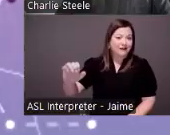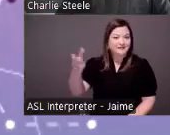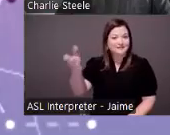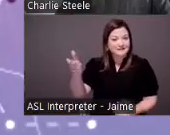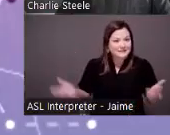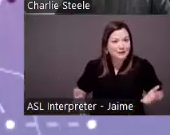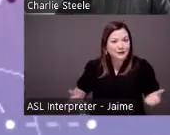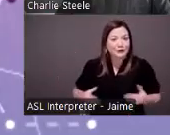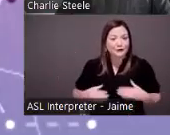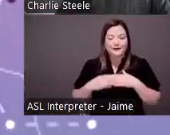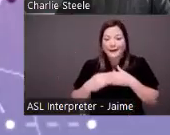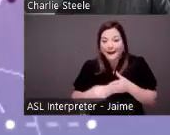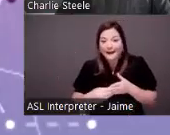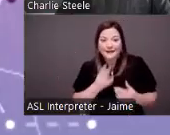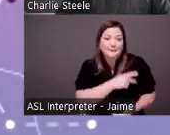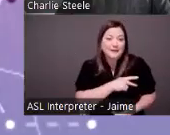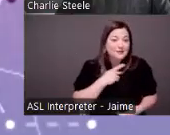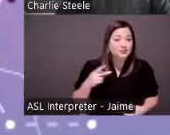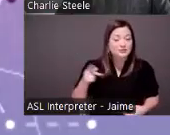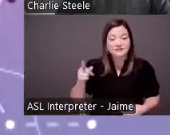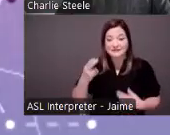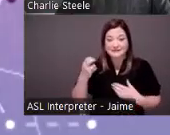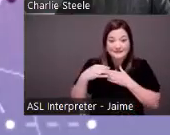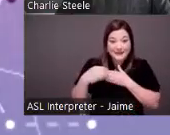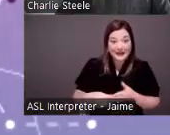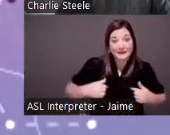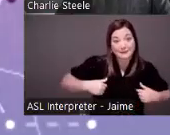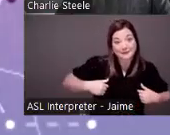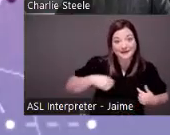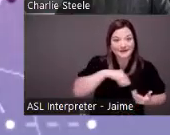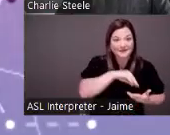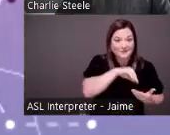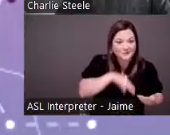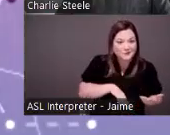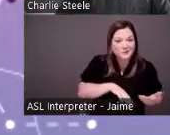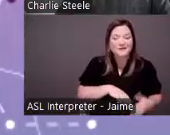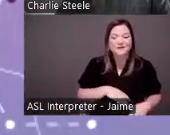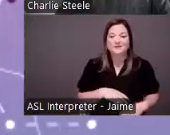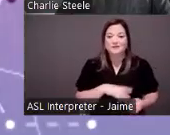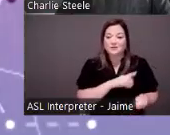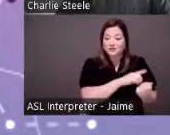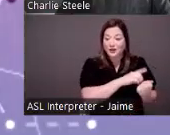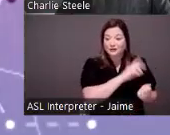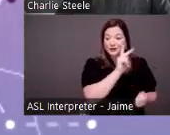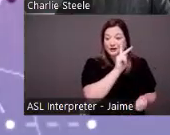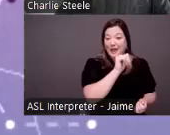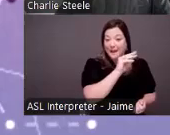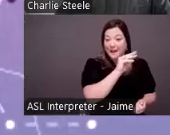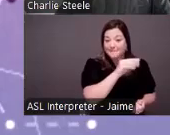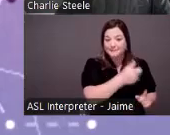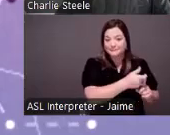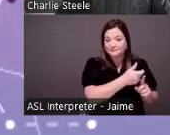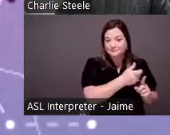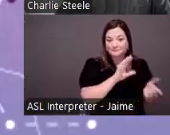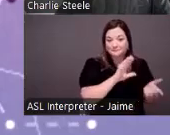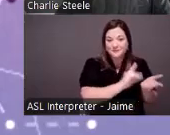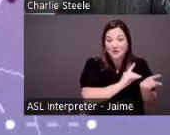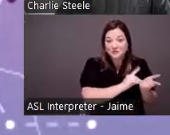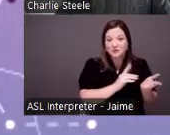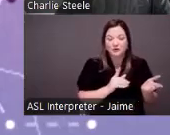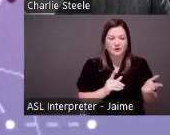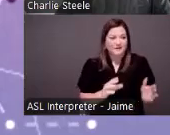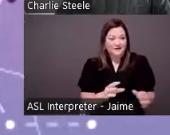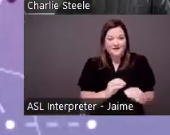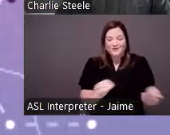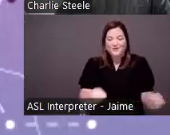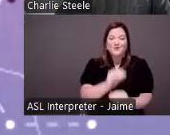the patients, he's guiding me as a student, Dr. Cam as a physician. And so there really is no bounds to